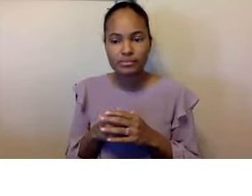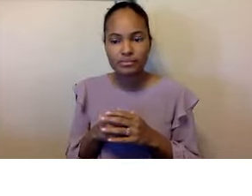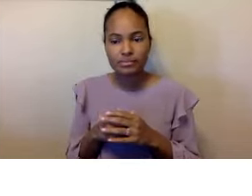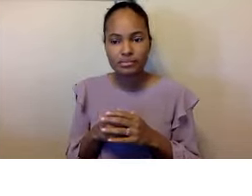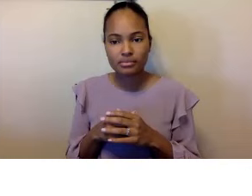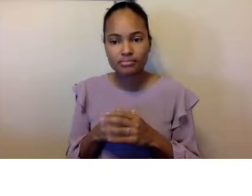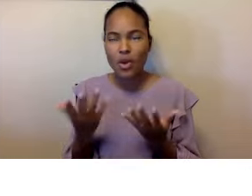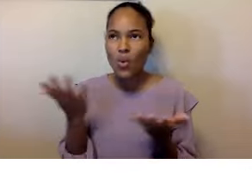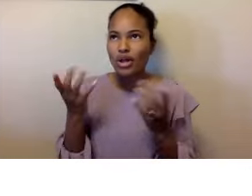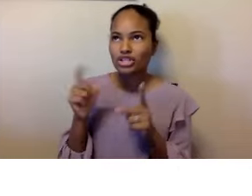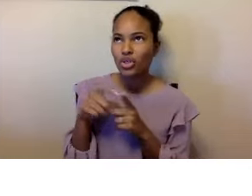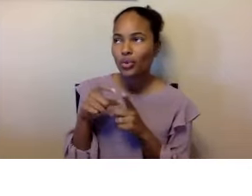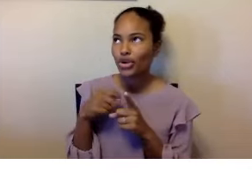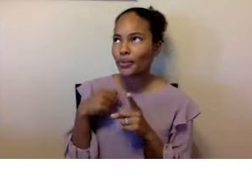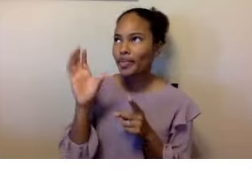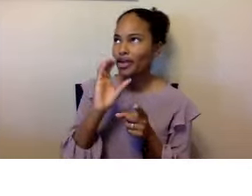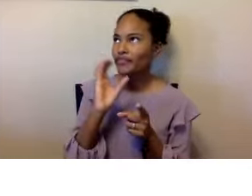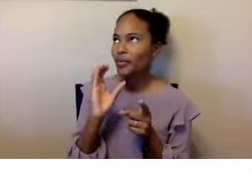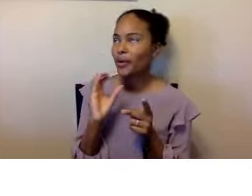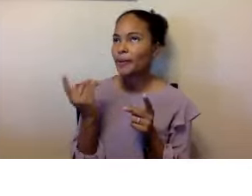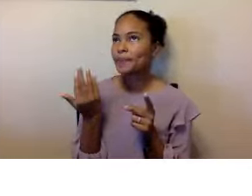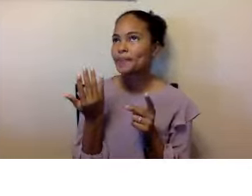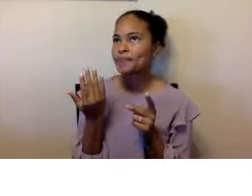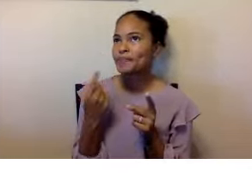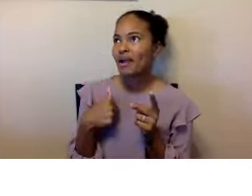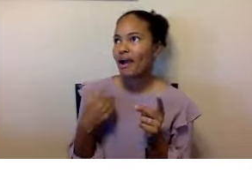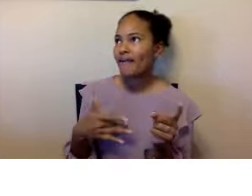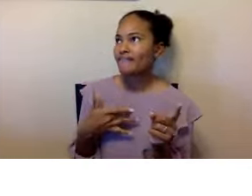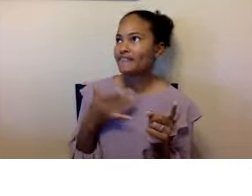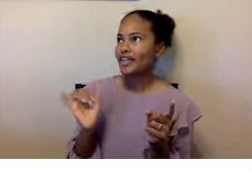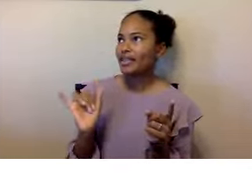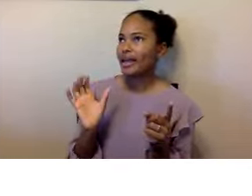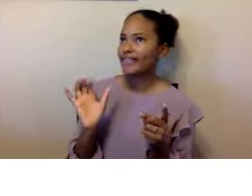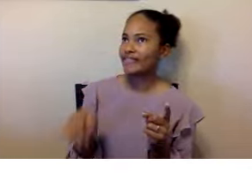what's the word? I feel like that is